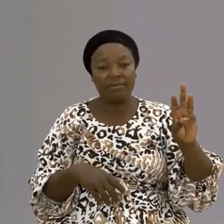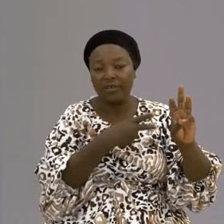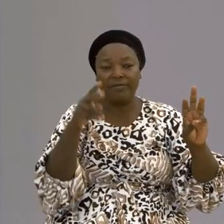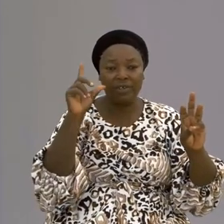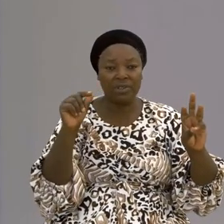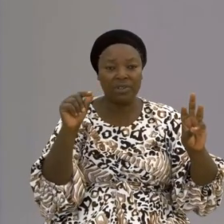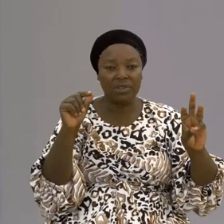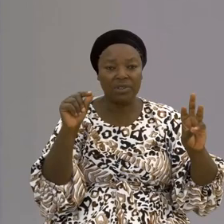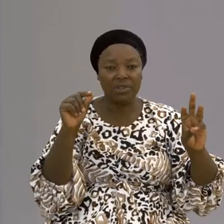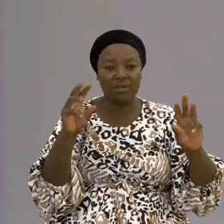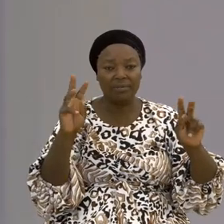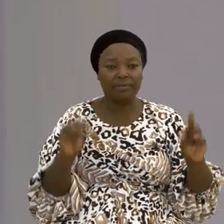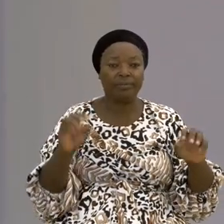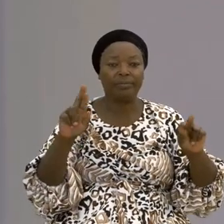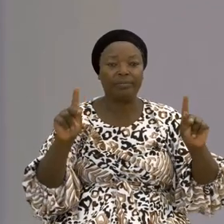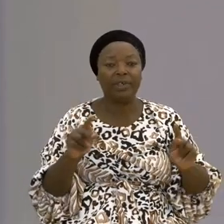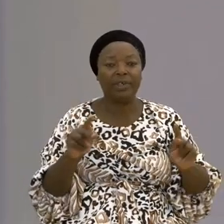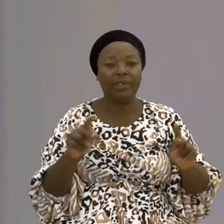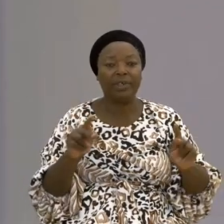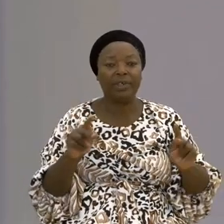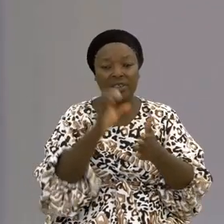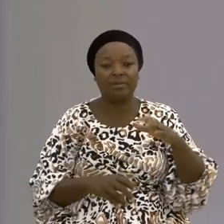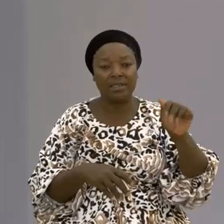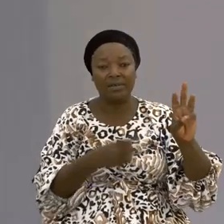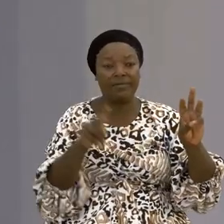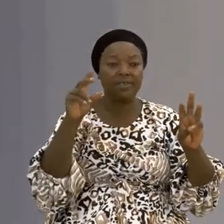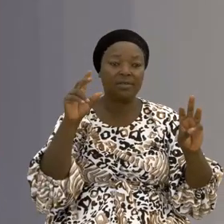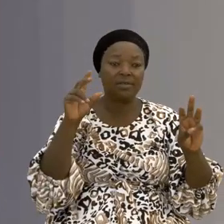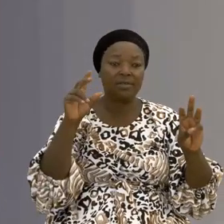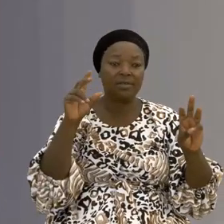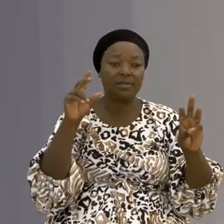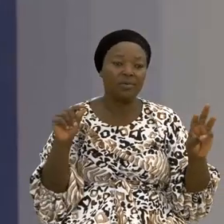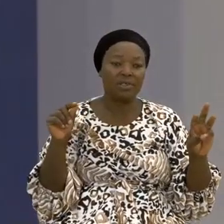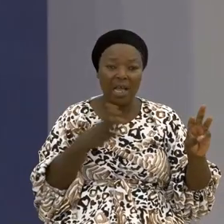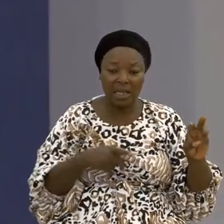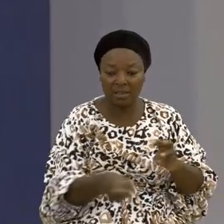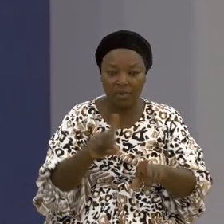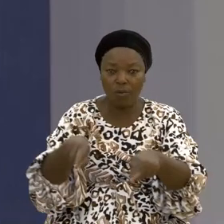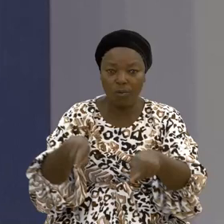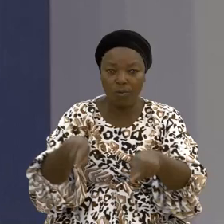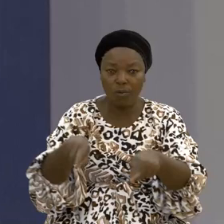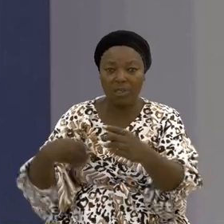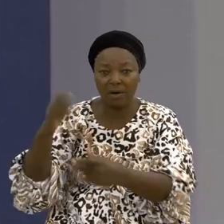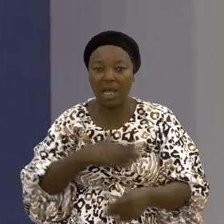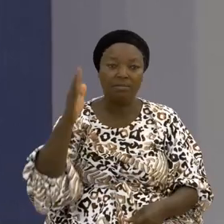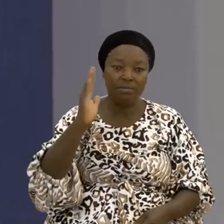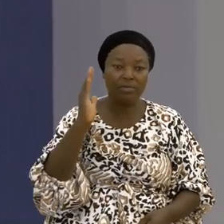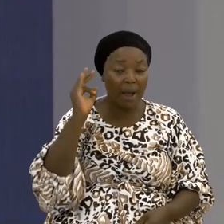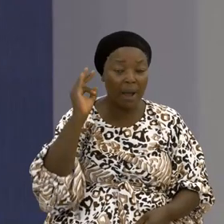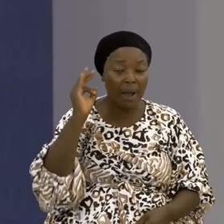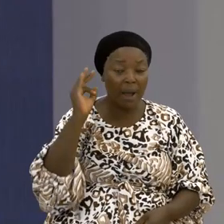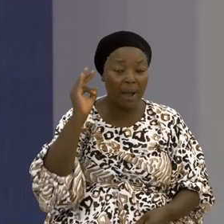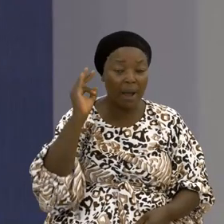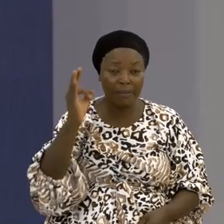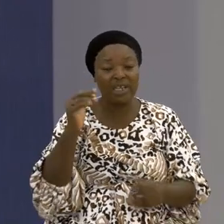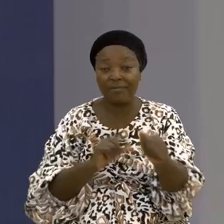20. Mark chapter 16, reading from verse 20. And they went forth and preached everywhere, like